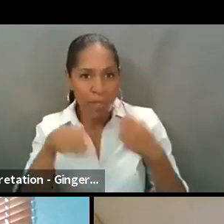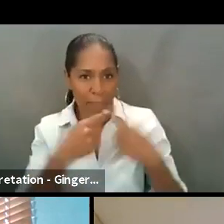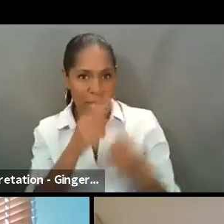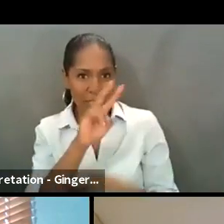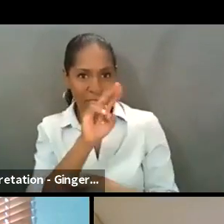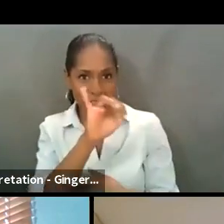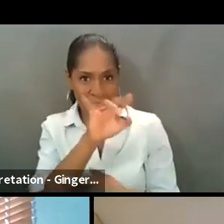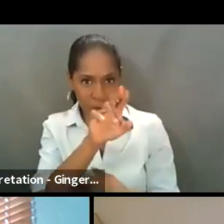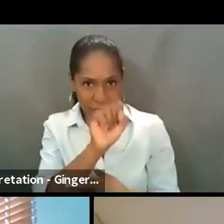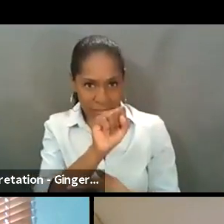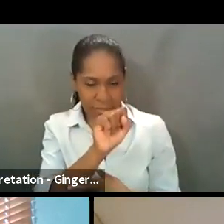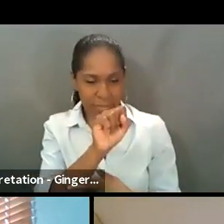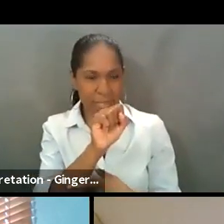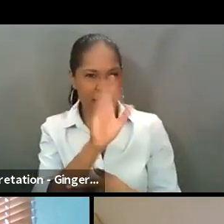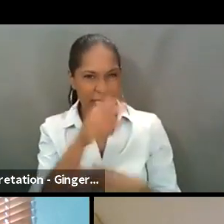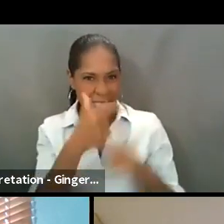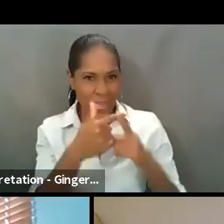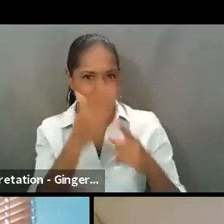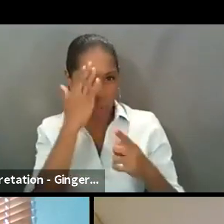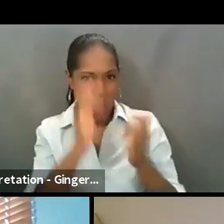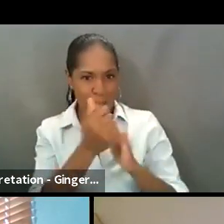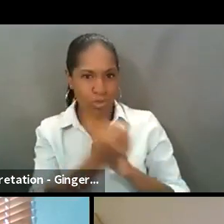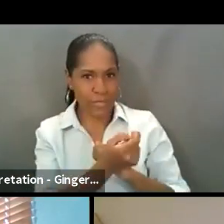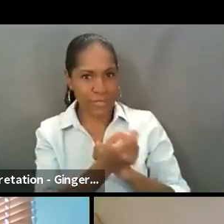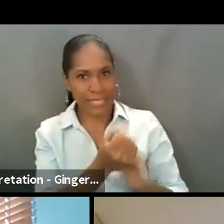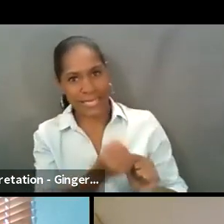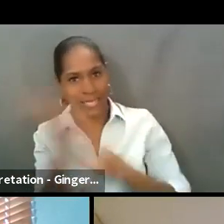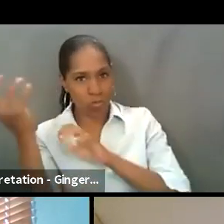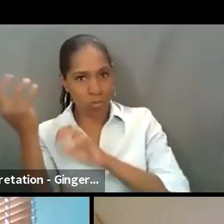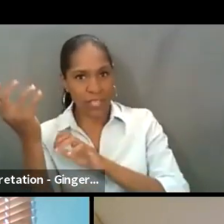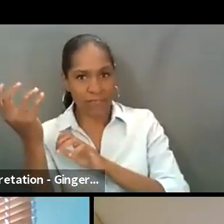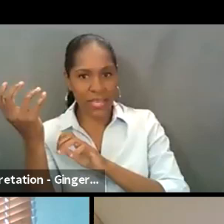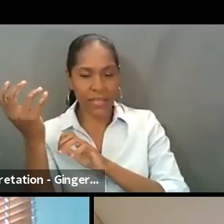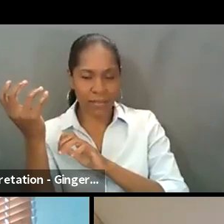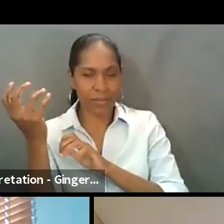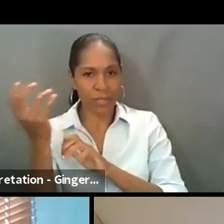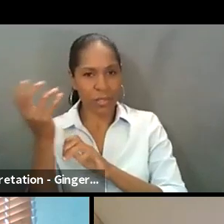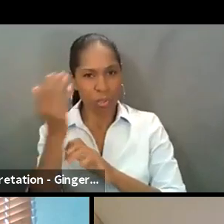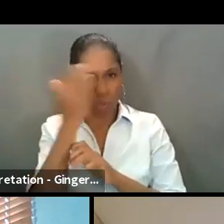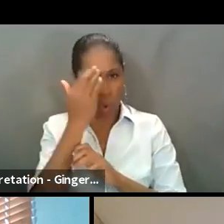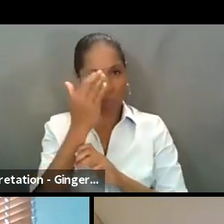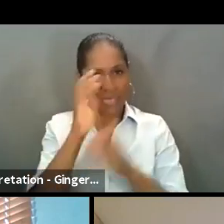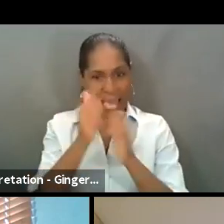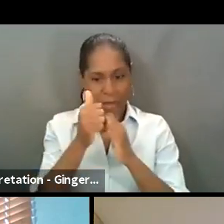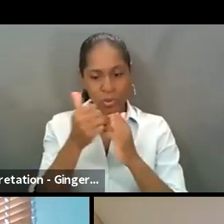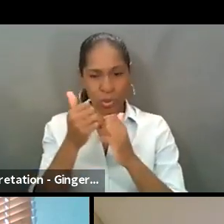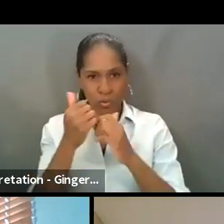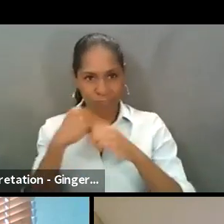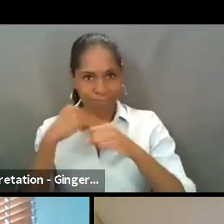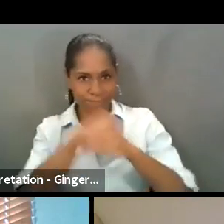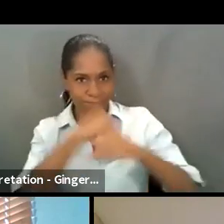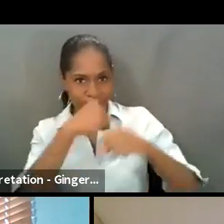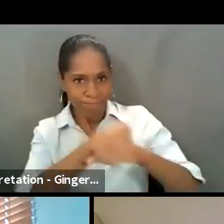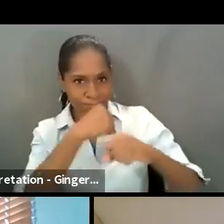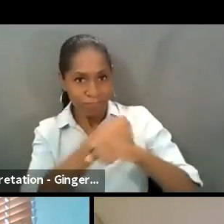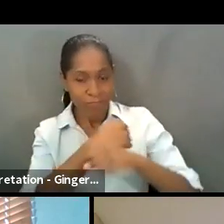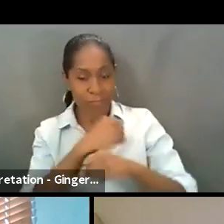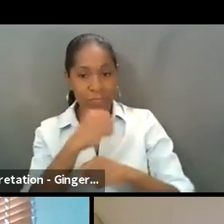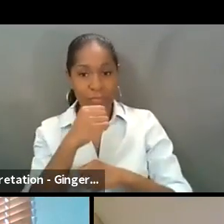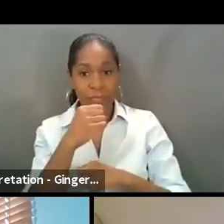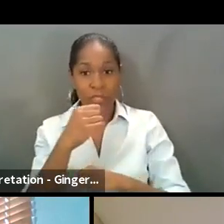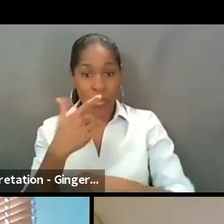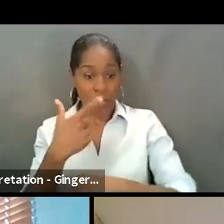find and get rid of, and like the address to Joe's house. And so the vaccine goes in.